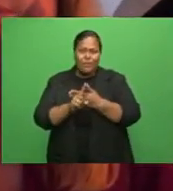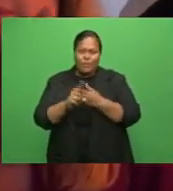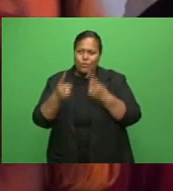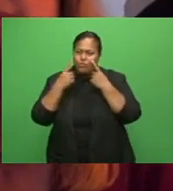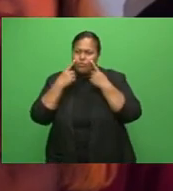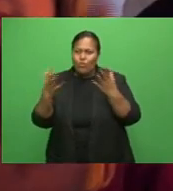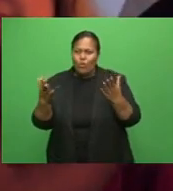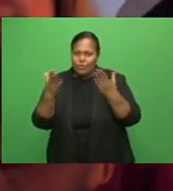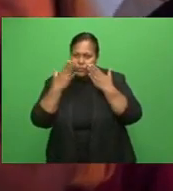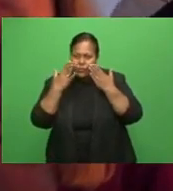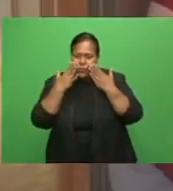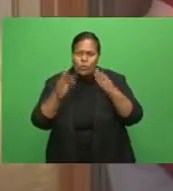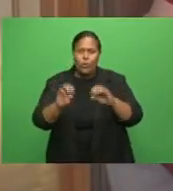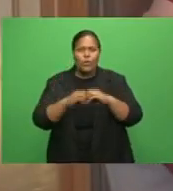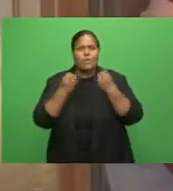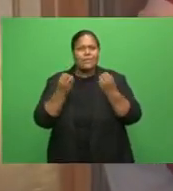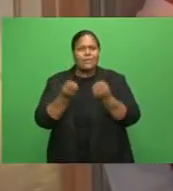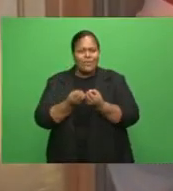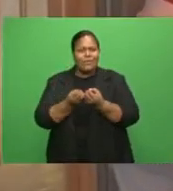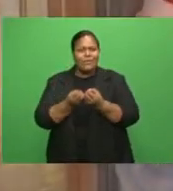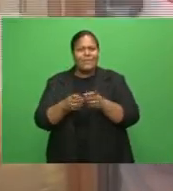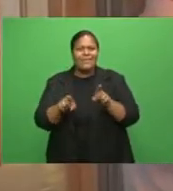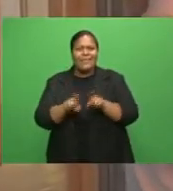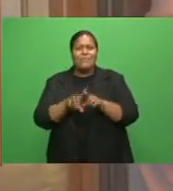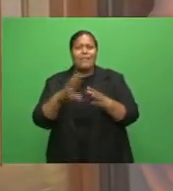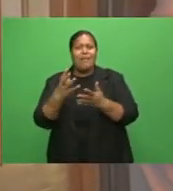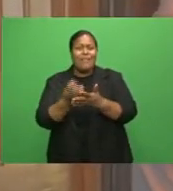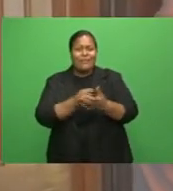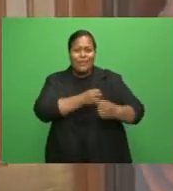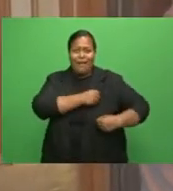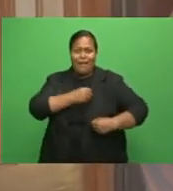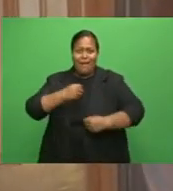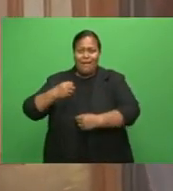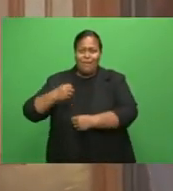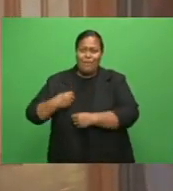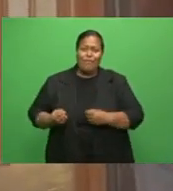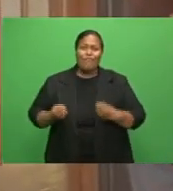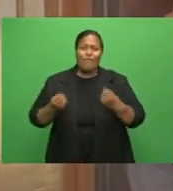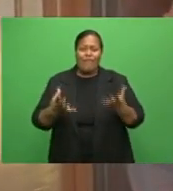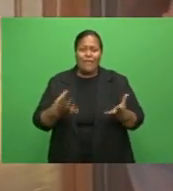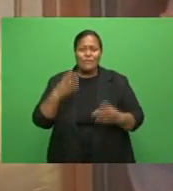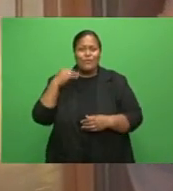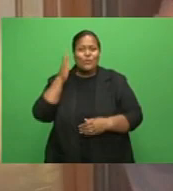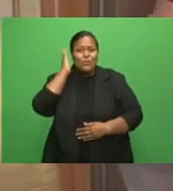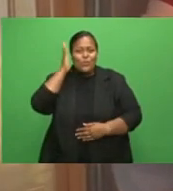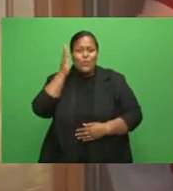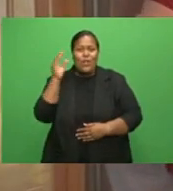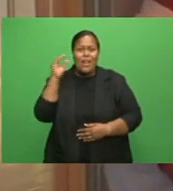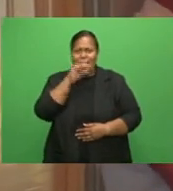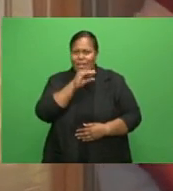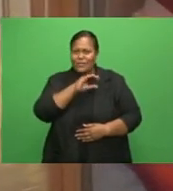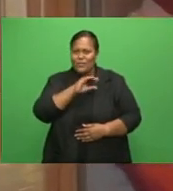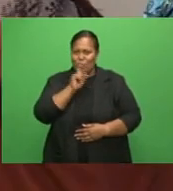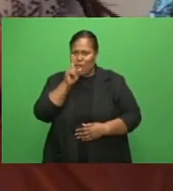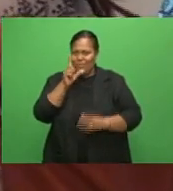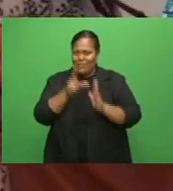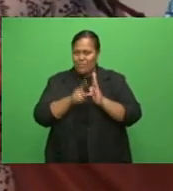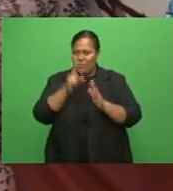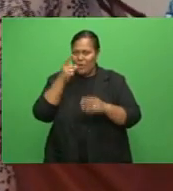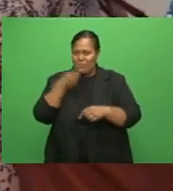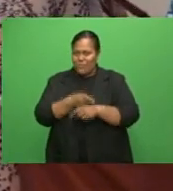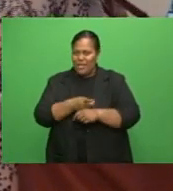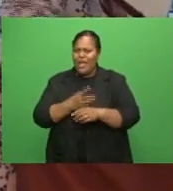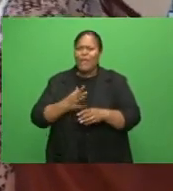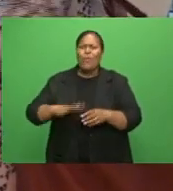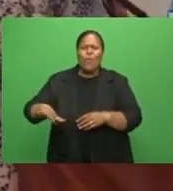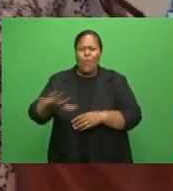to organizations such as the Salvation Army, which provides school lunches once a week, and others that have been working behind the